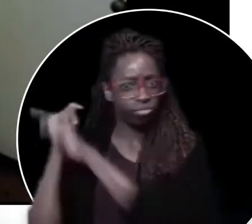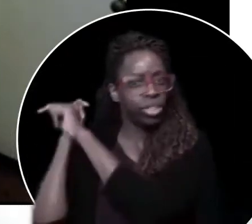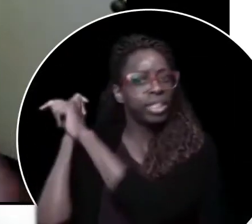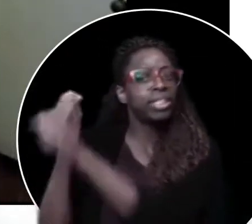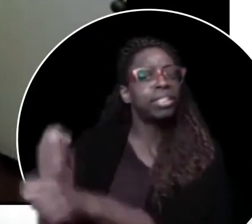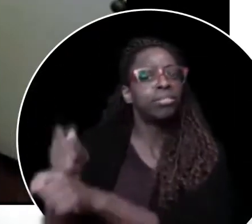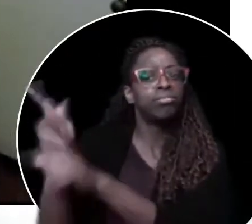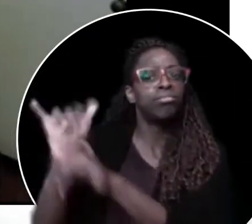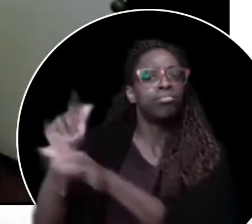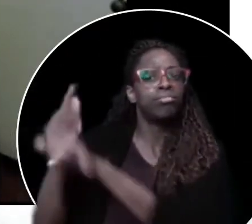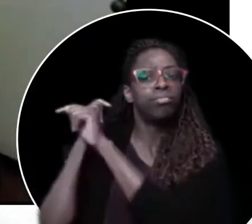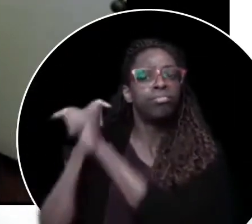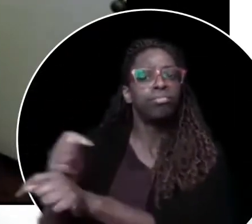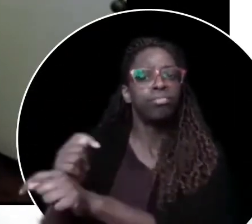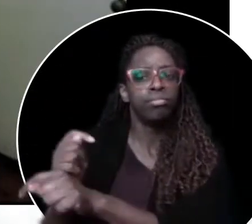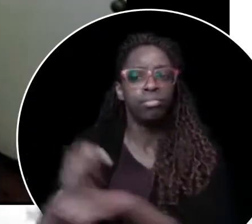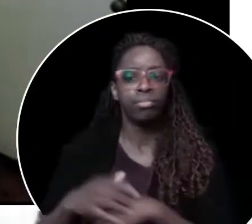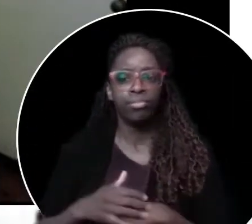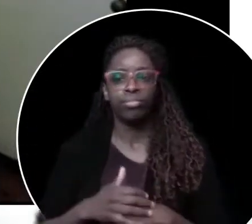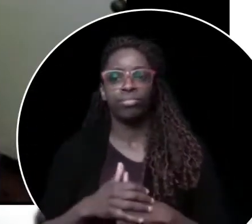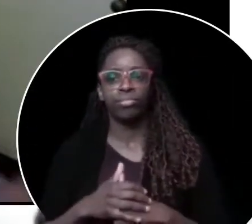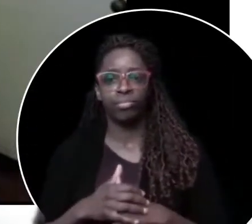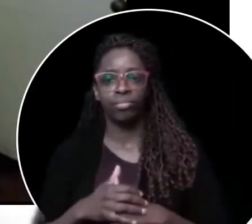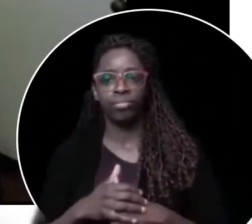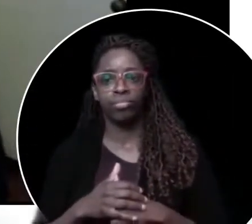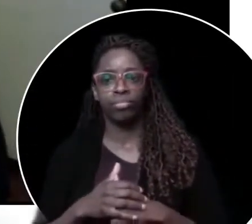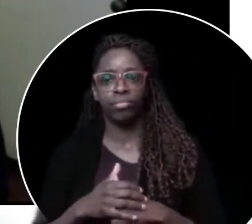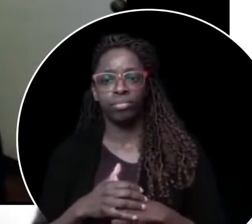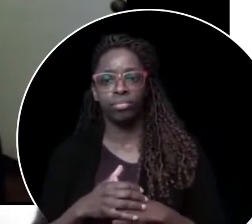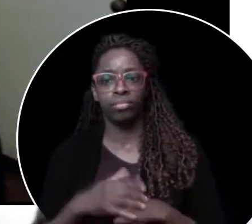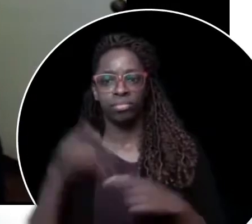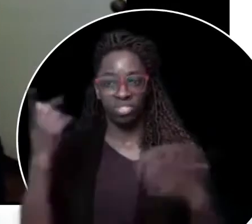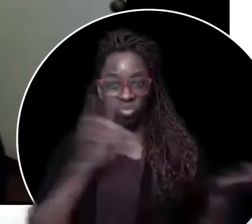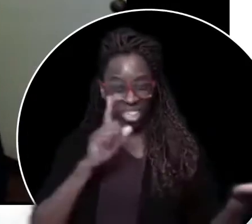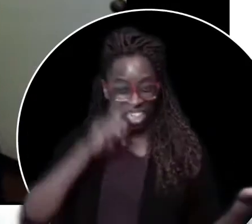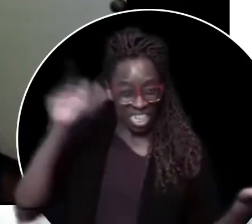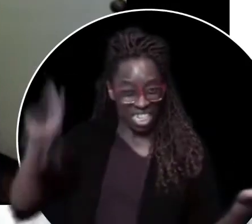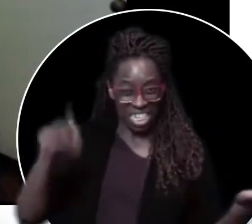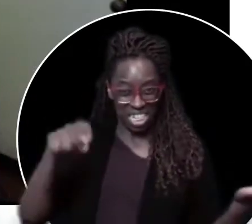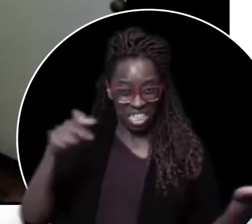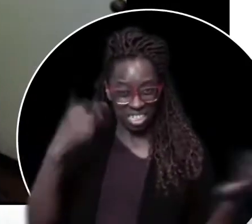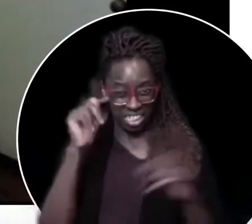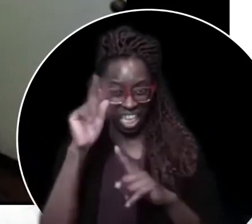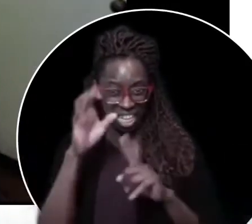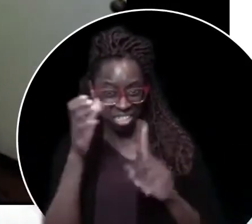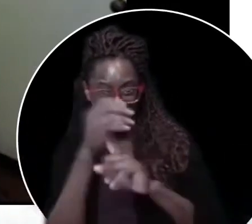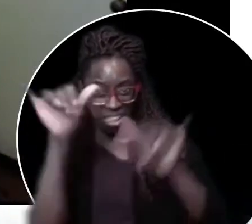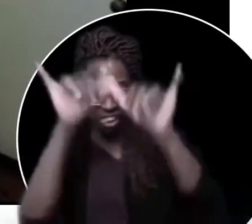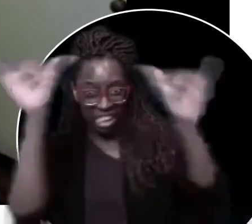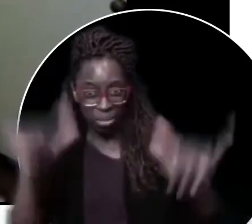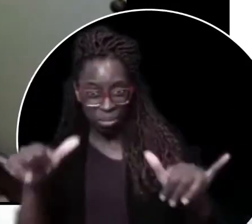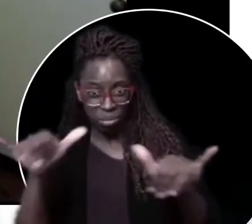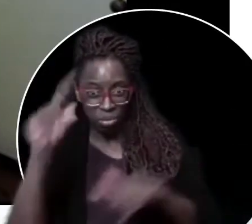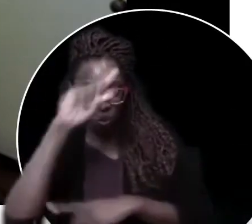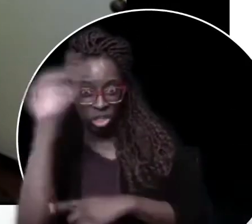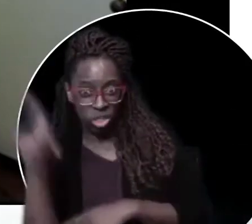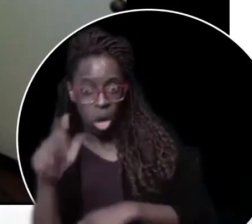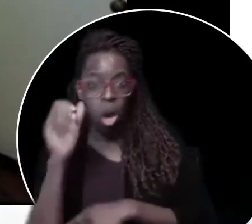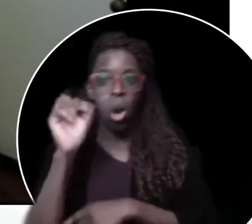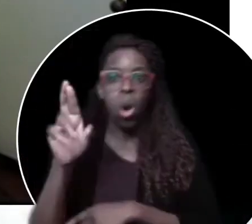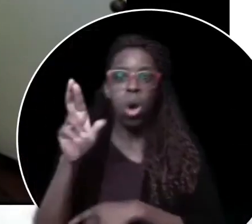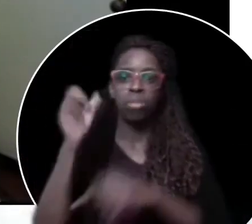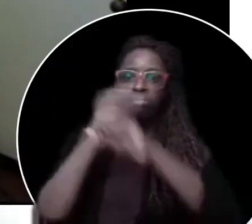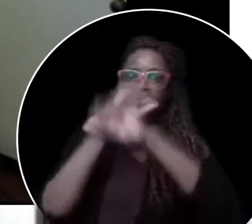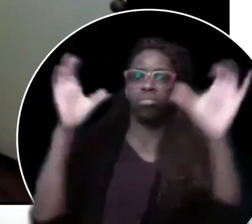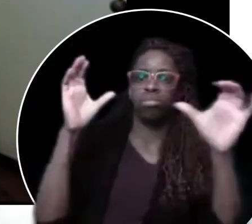tackle systemic questions or utopian visions or what would really be the kinds of